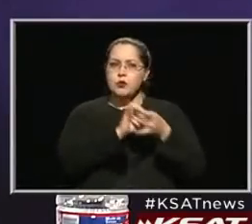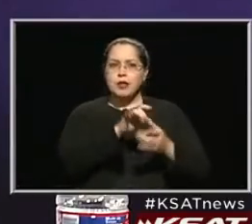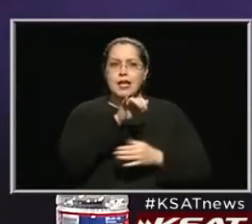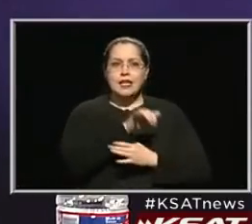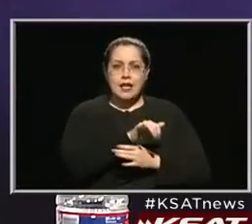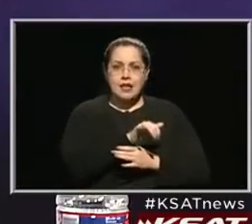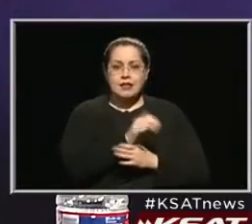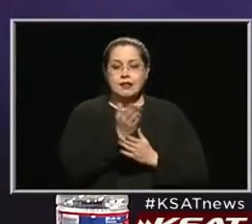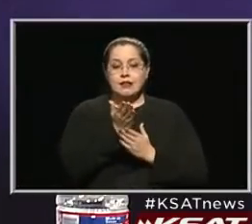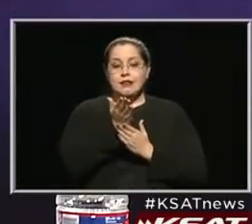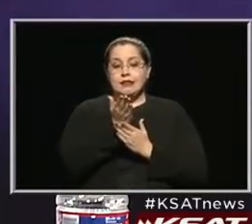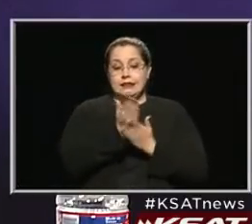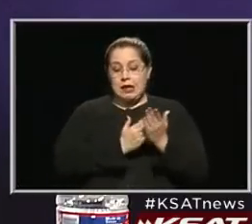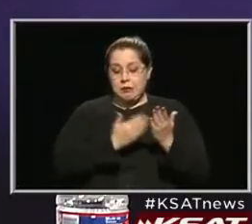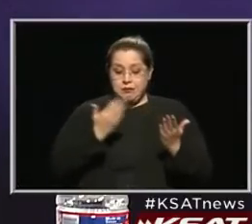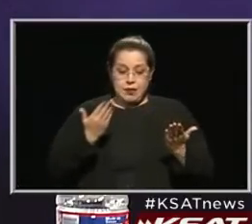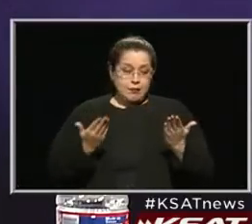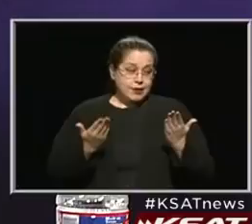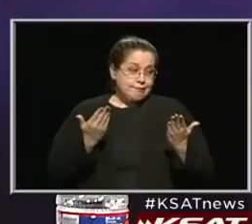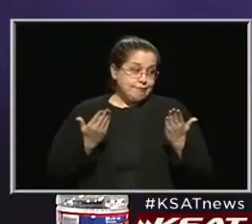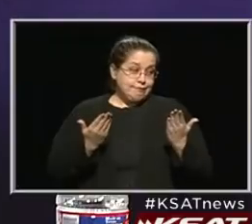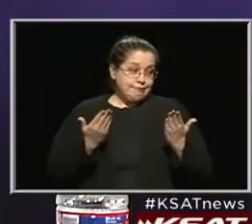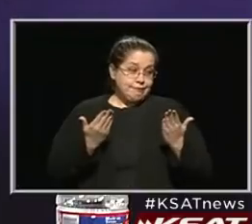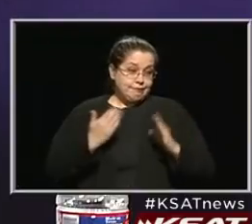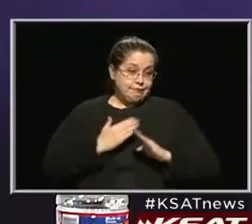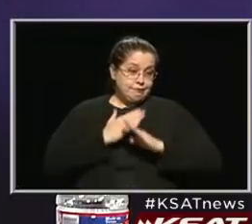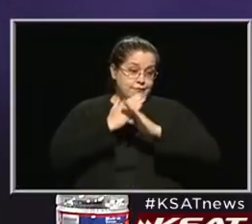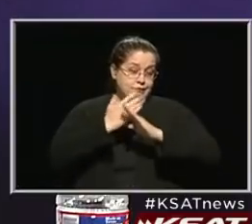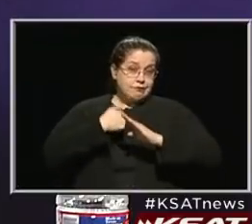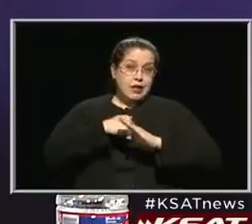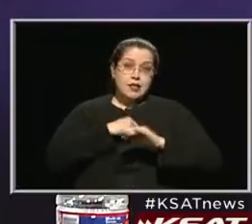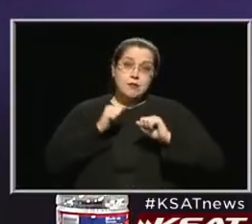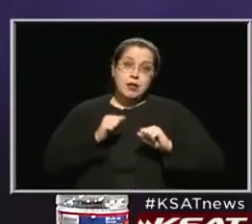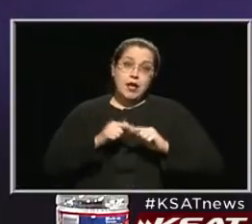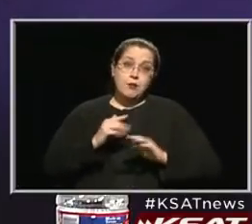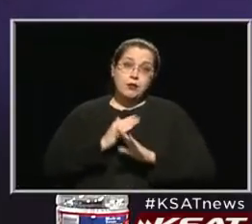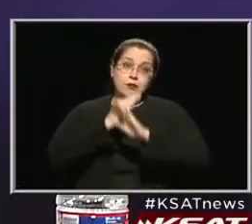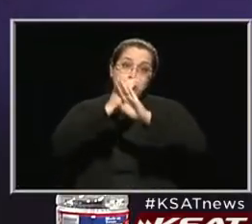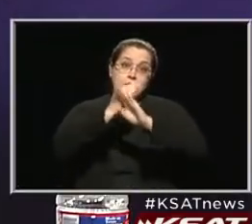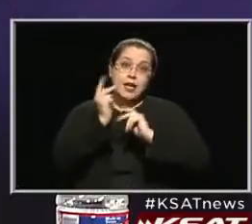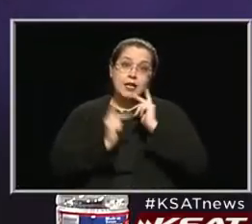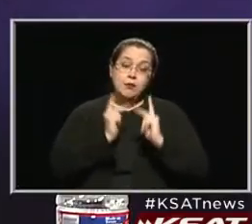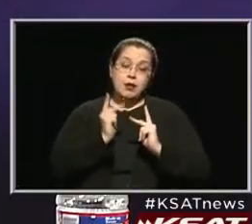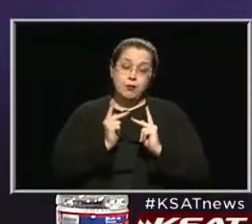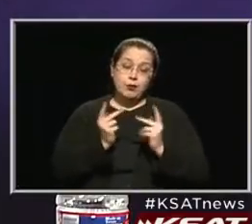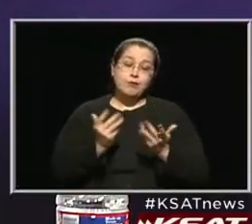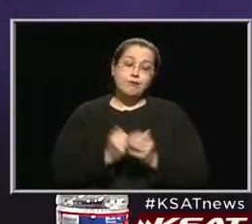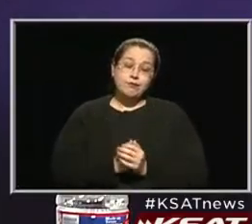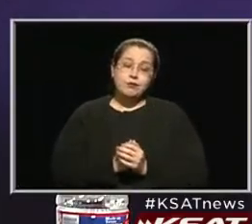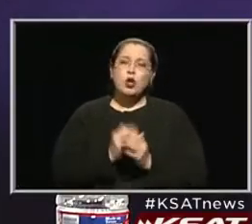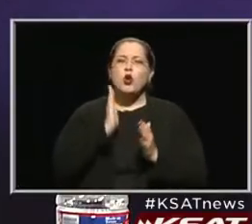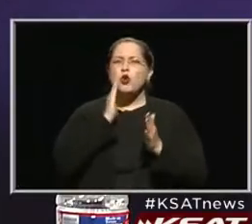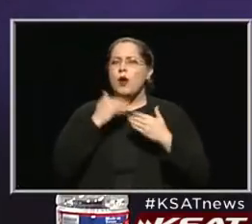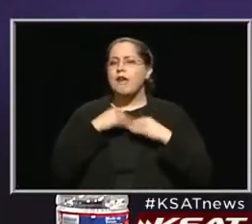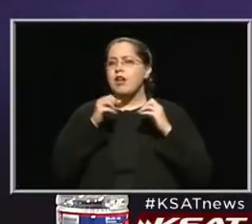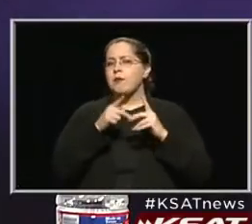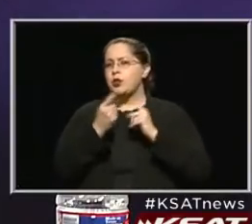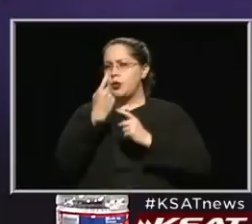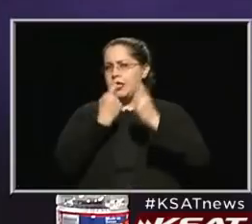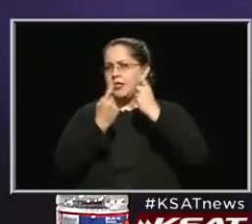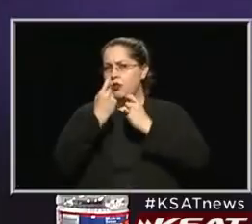some of which maybe have stopped us from being able to protect people. You'll hear a little. You have the opportunity to ask some questions